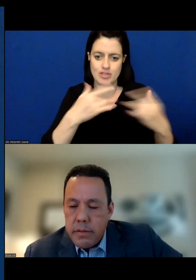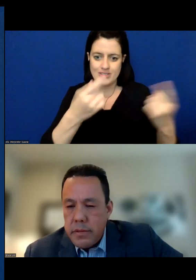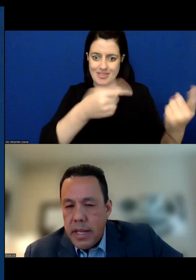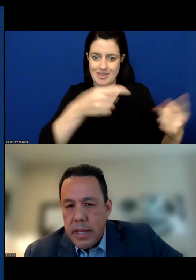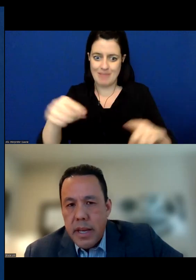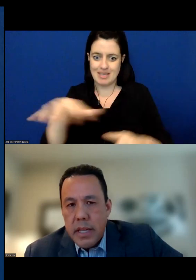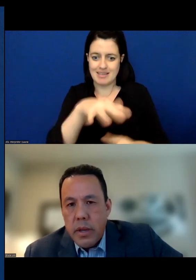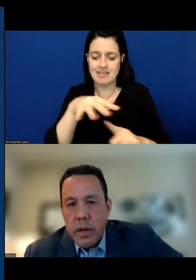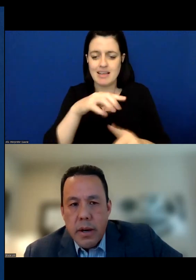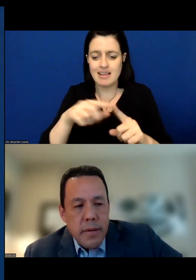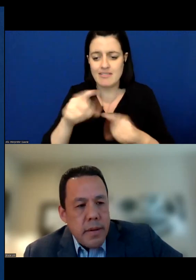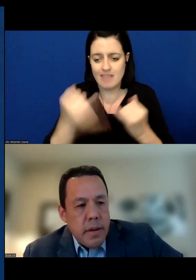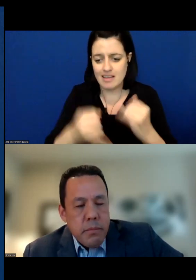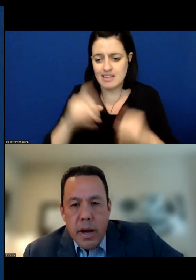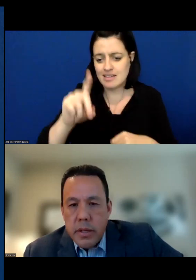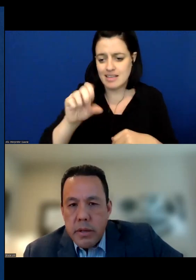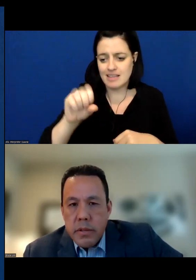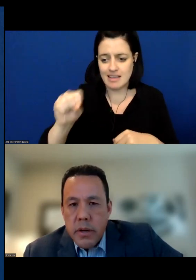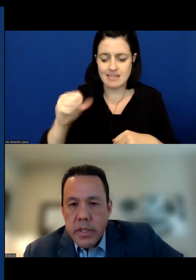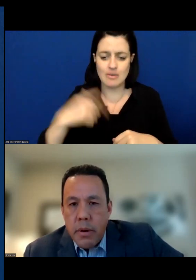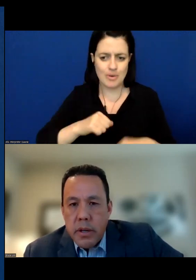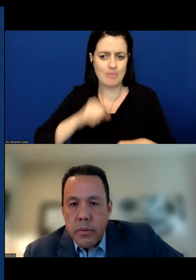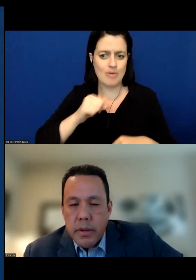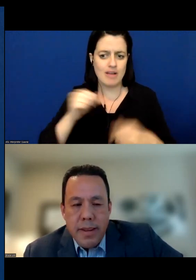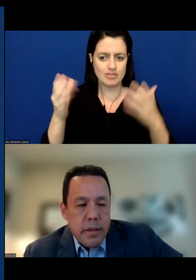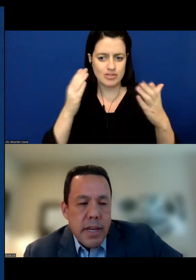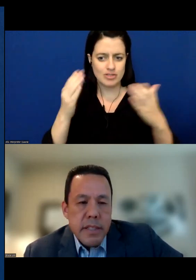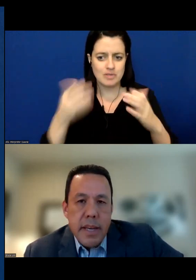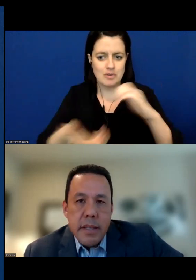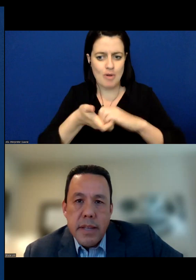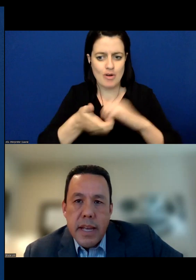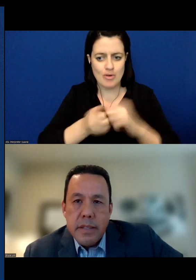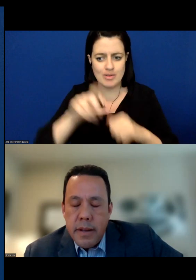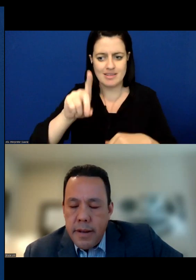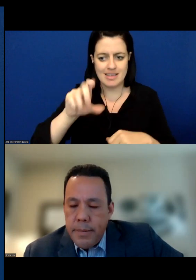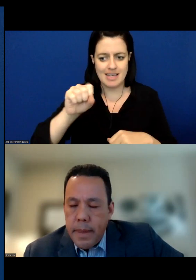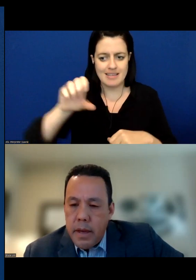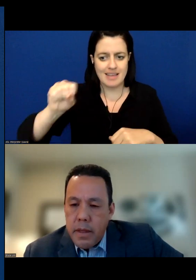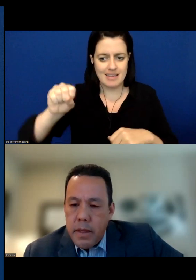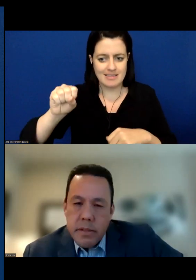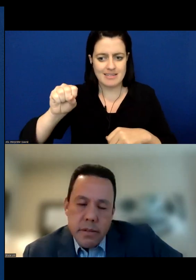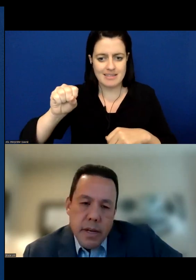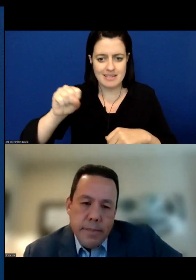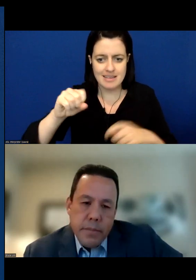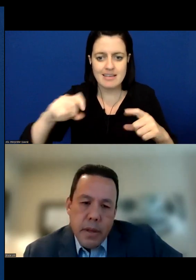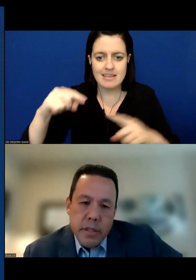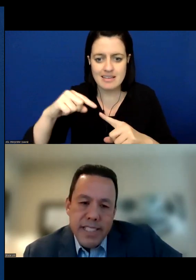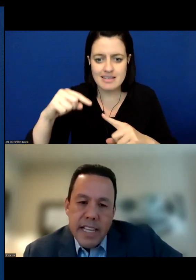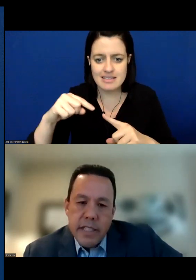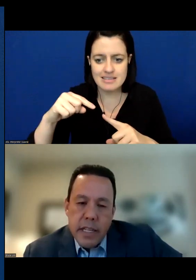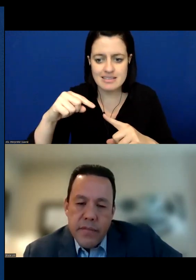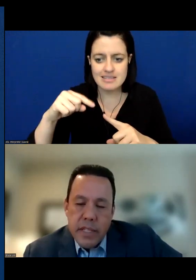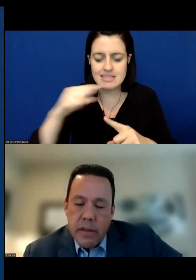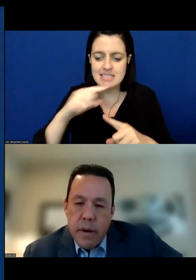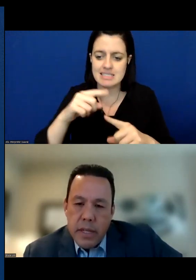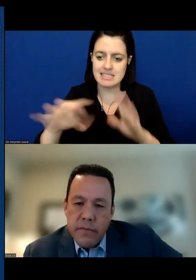finally, DSS, we are proud to serve as a partner with DSS as this is the